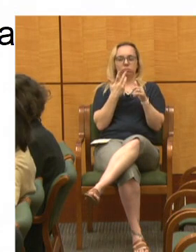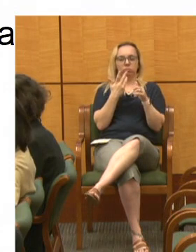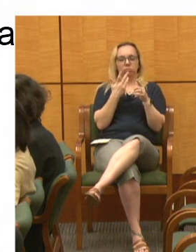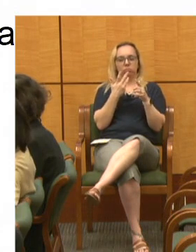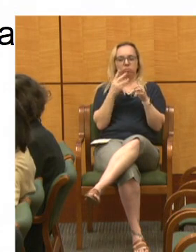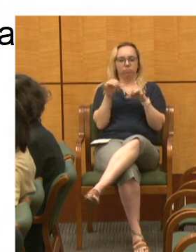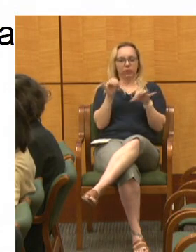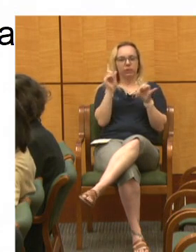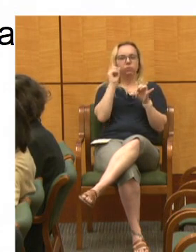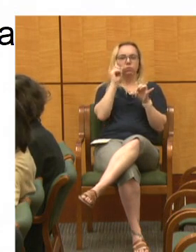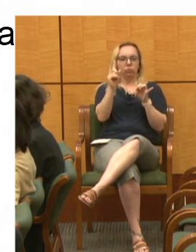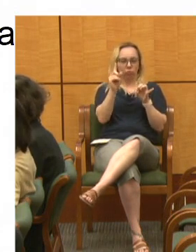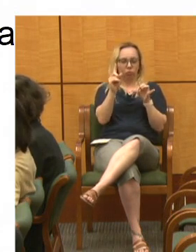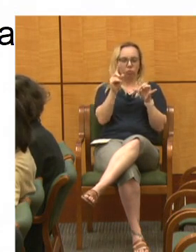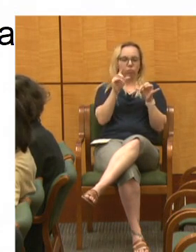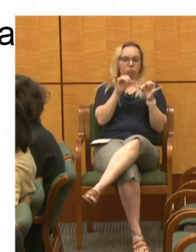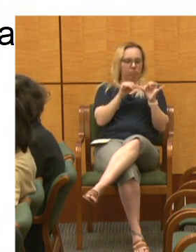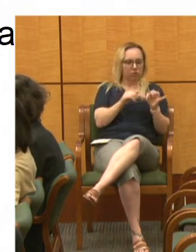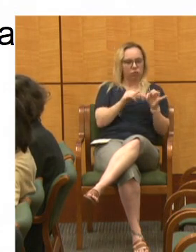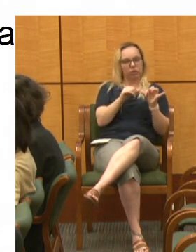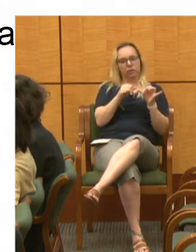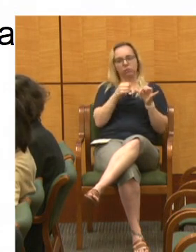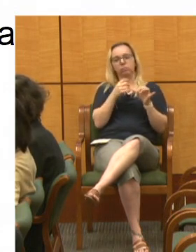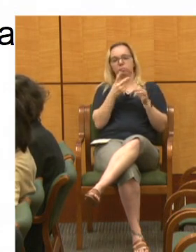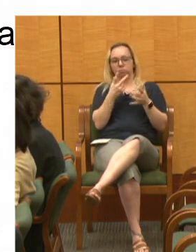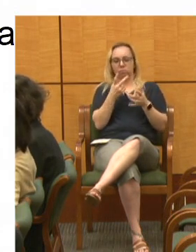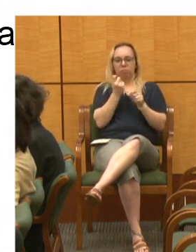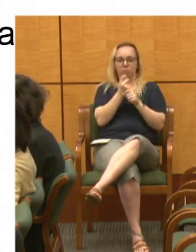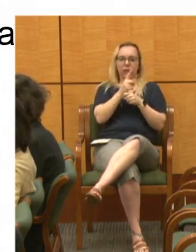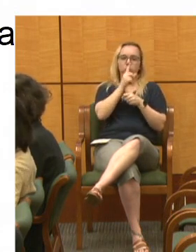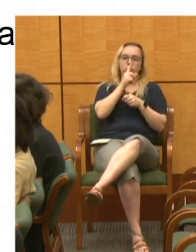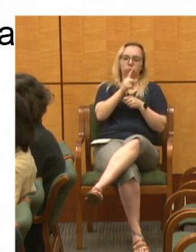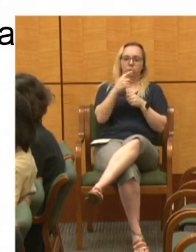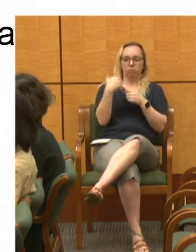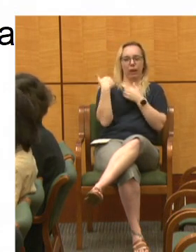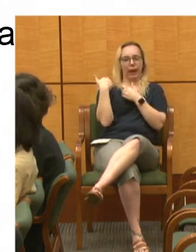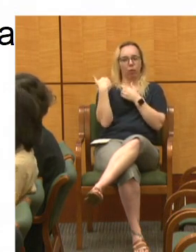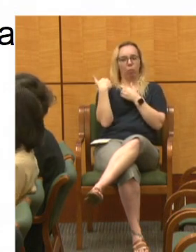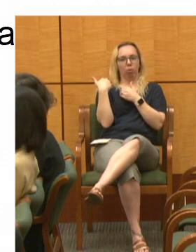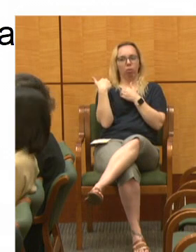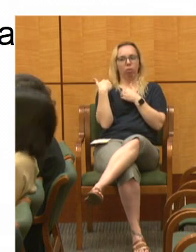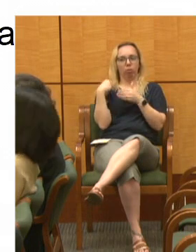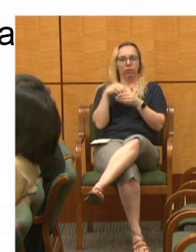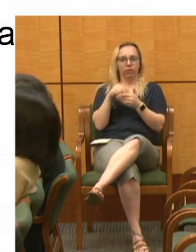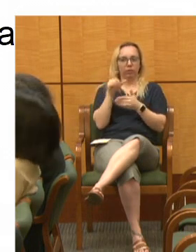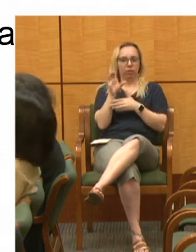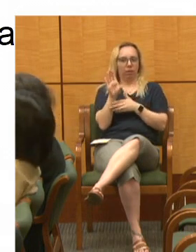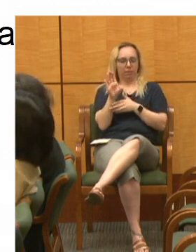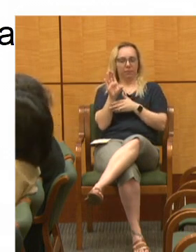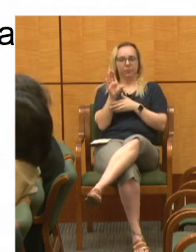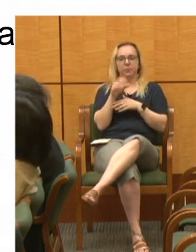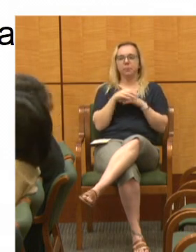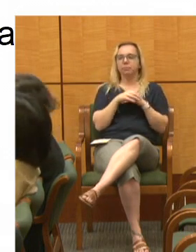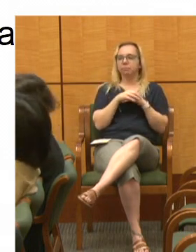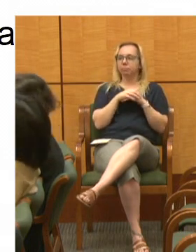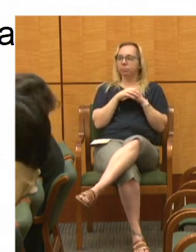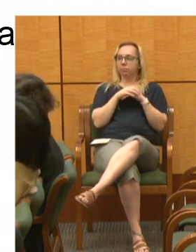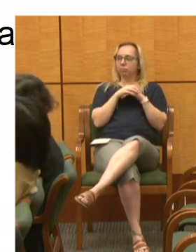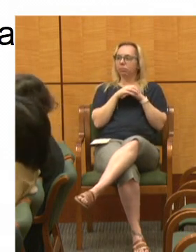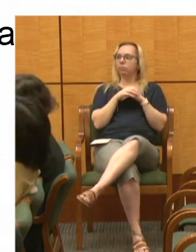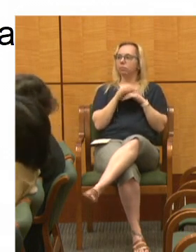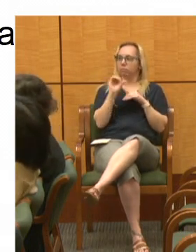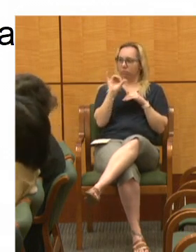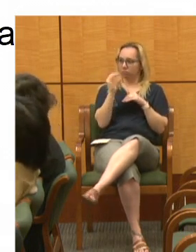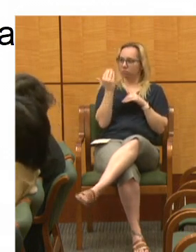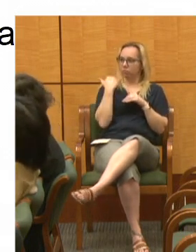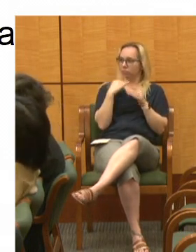holding compounders accountable for the quality process in their laboratories. And as was previously mentioned by